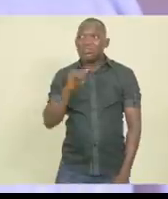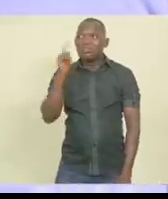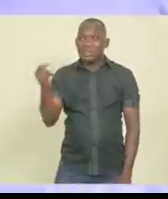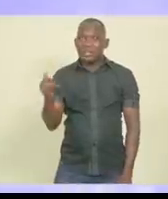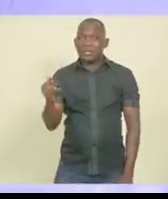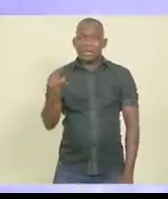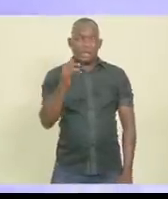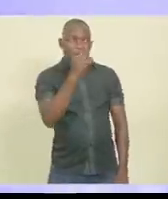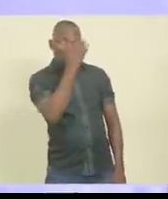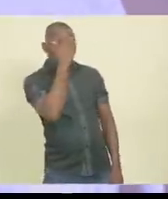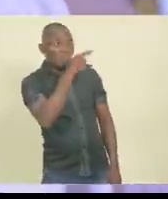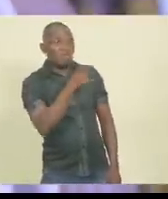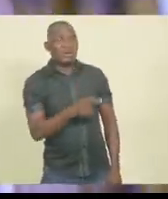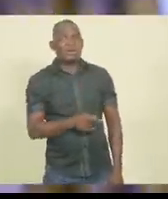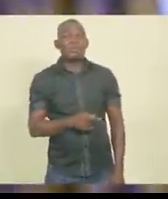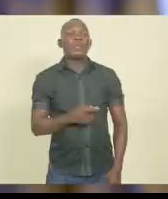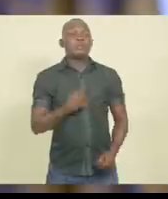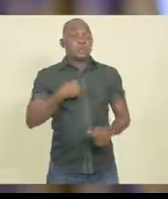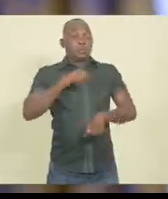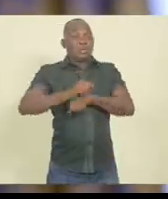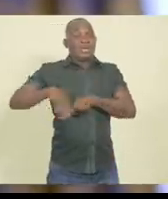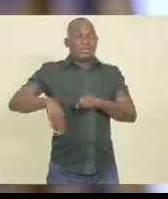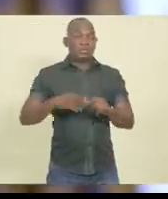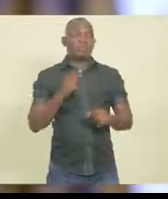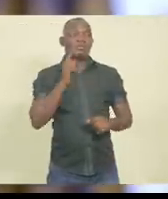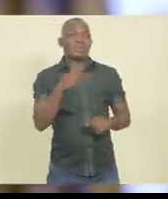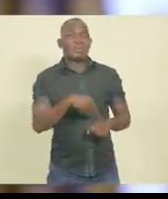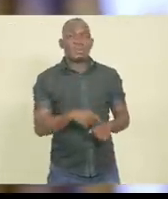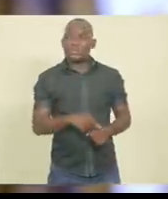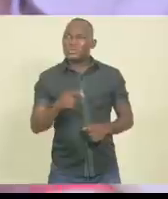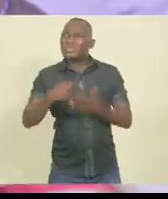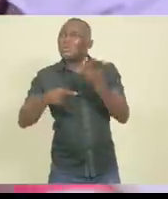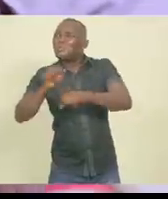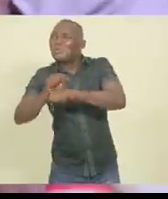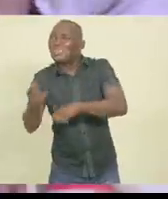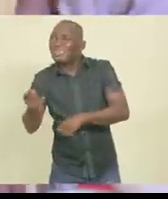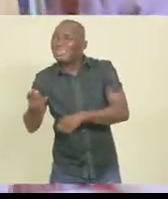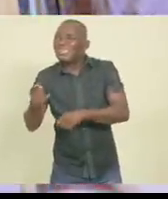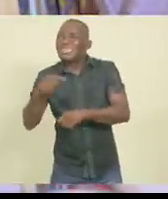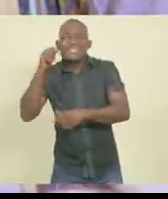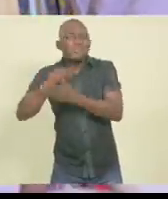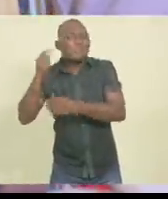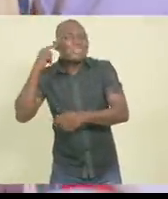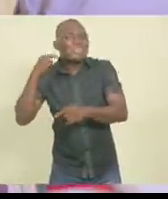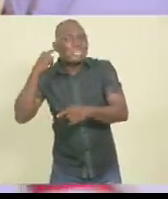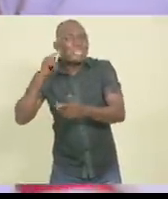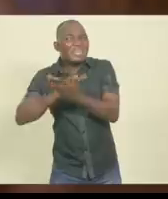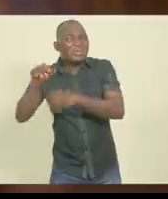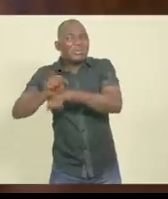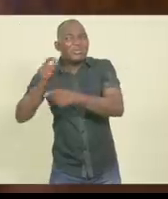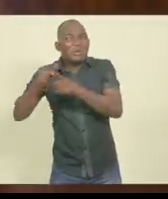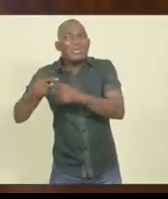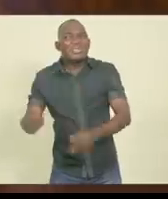You know what? I'm late for work. Did you just say work? Did I hear you say